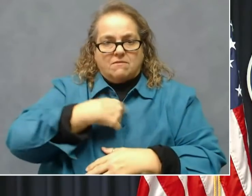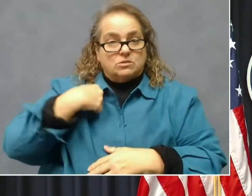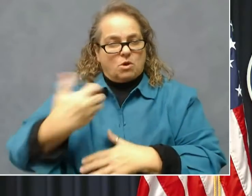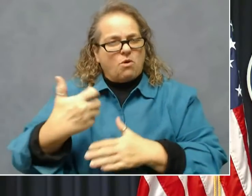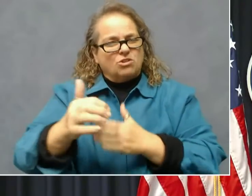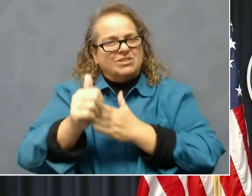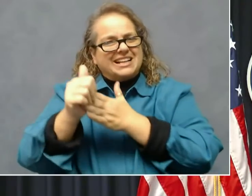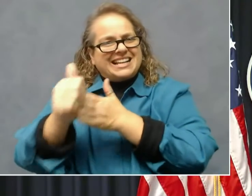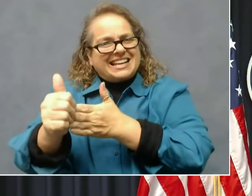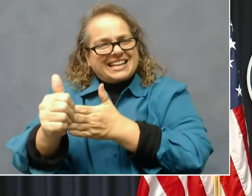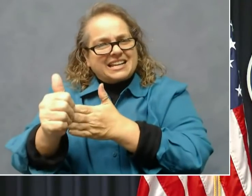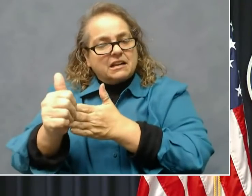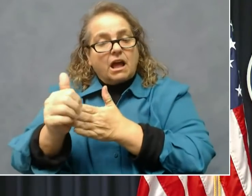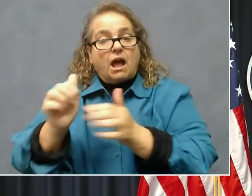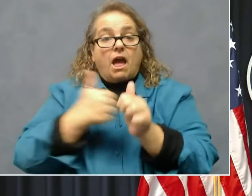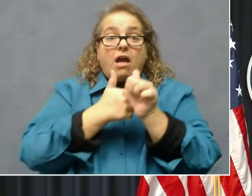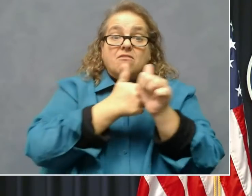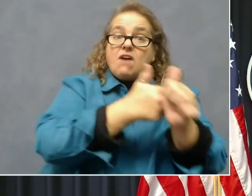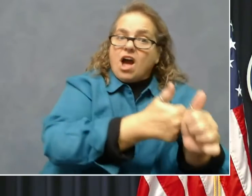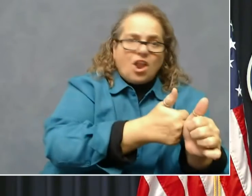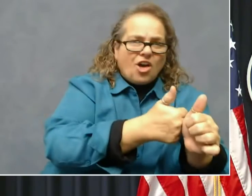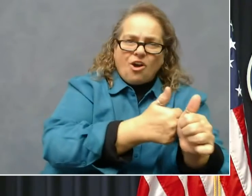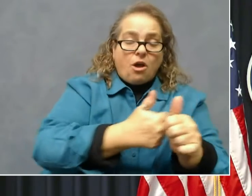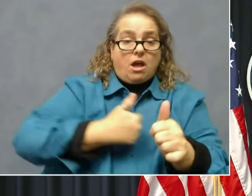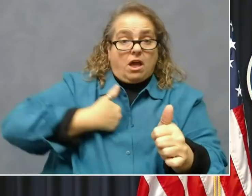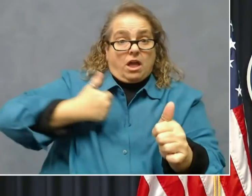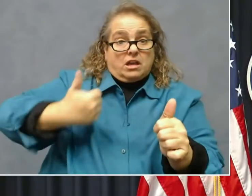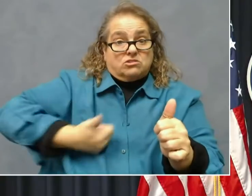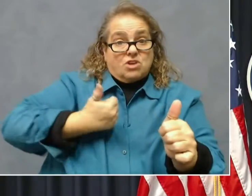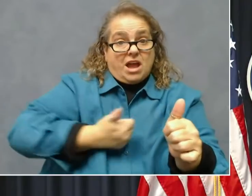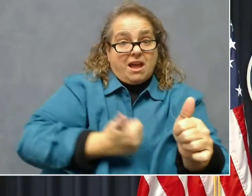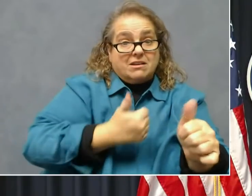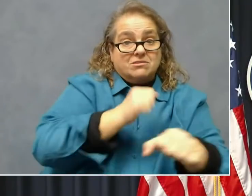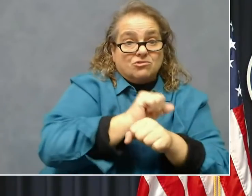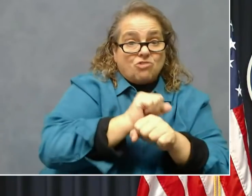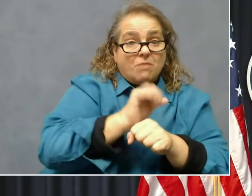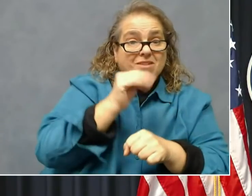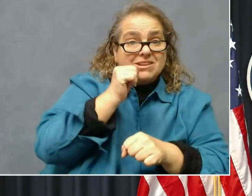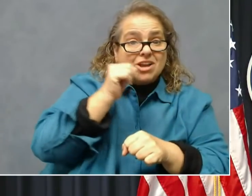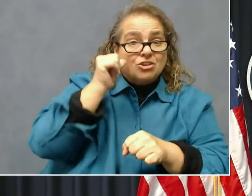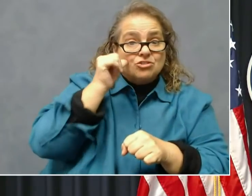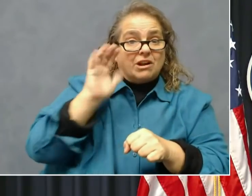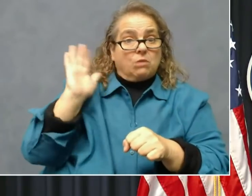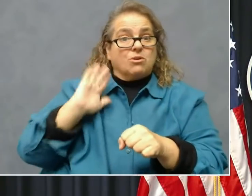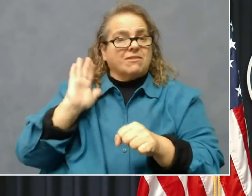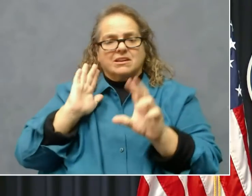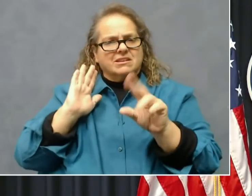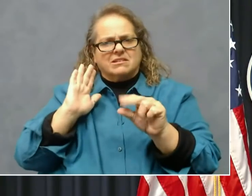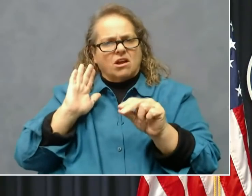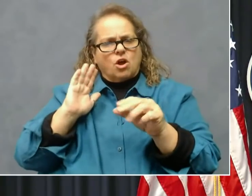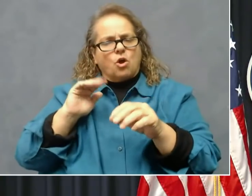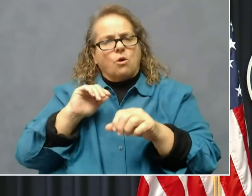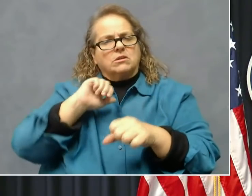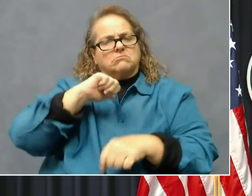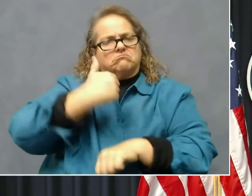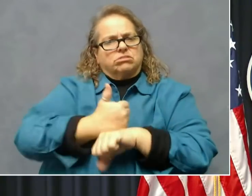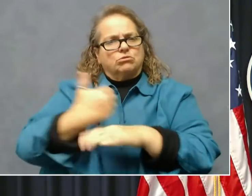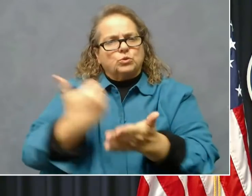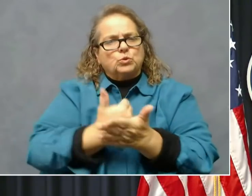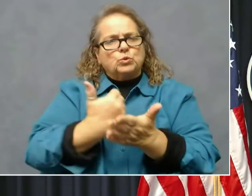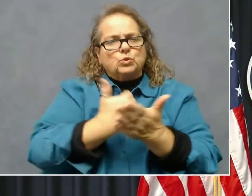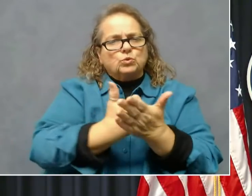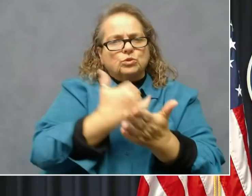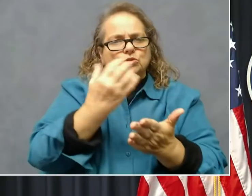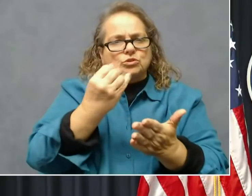of tomorrow, not chase the jobs of yesterday, where we can be everything we ever wanted instead of just sitting back,